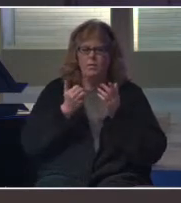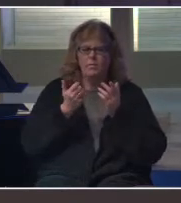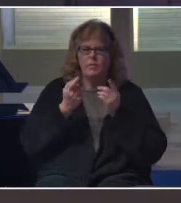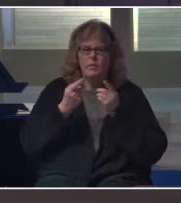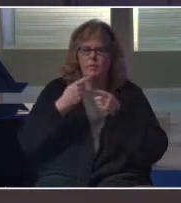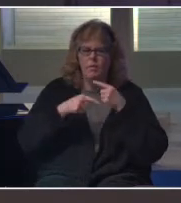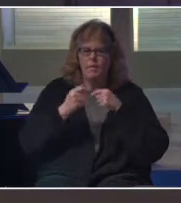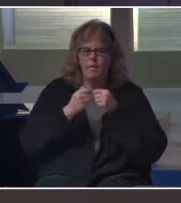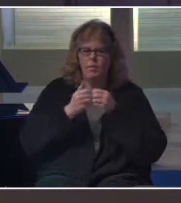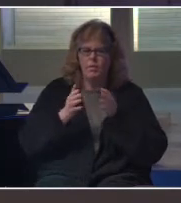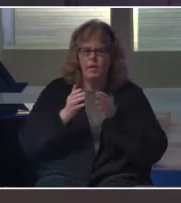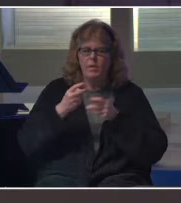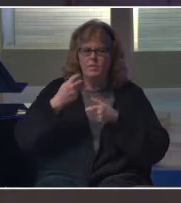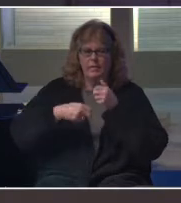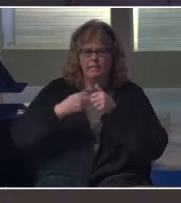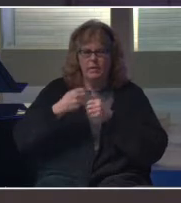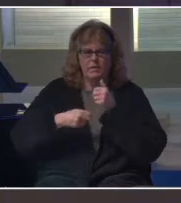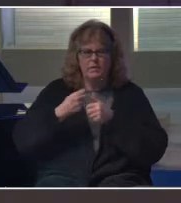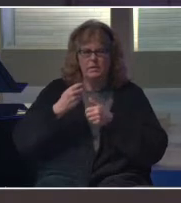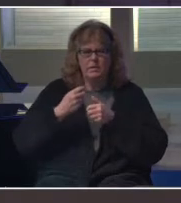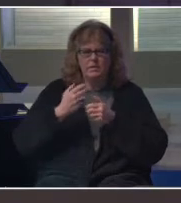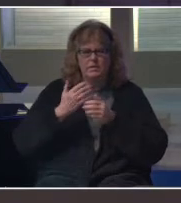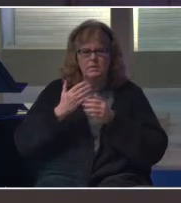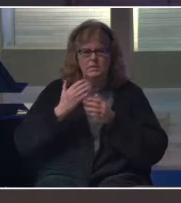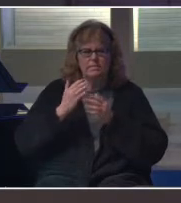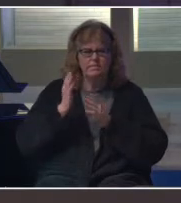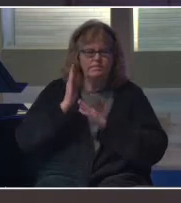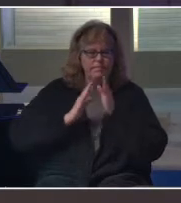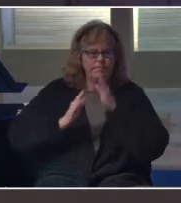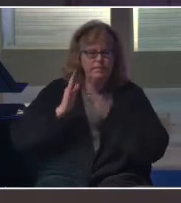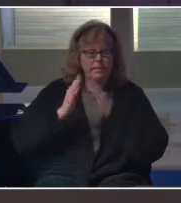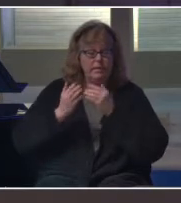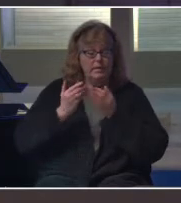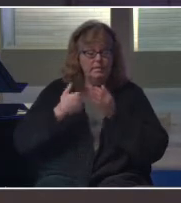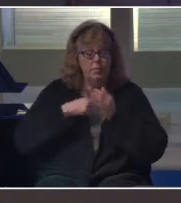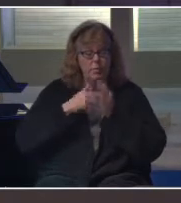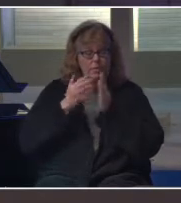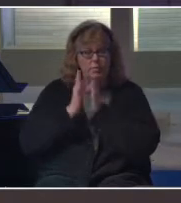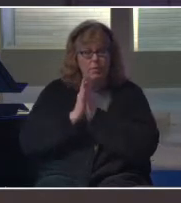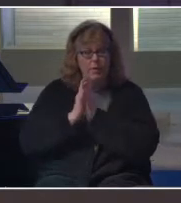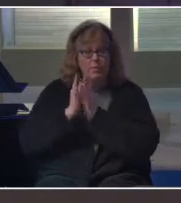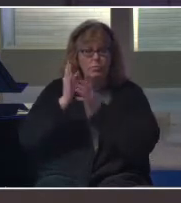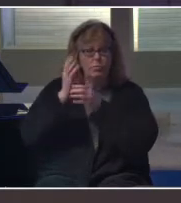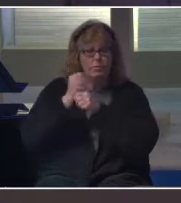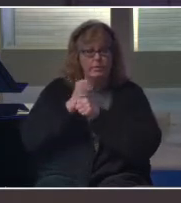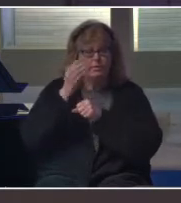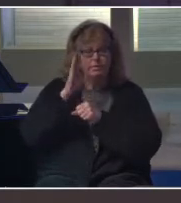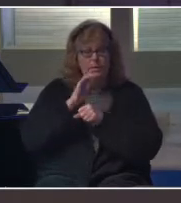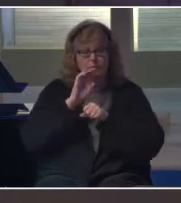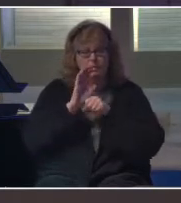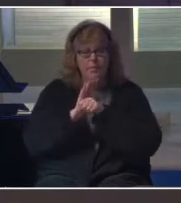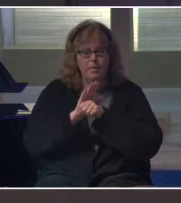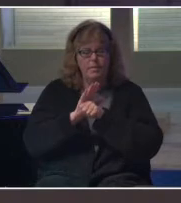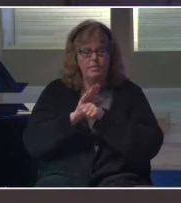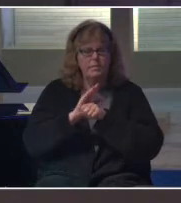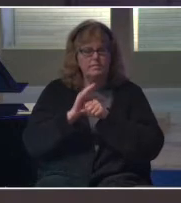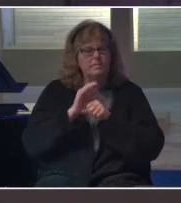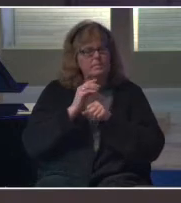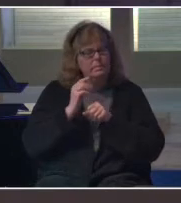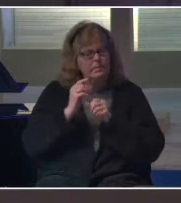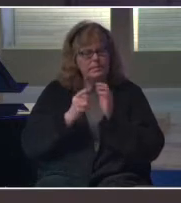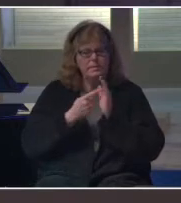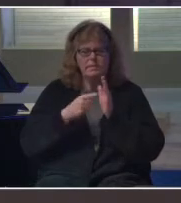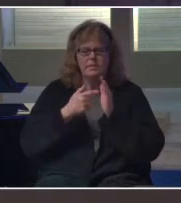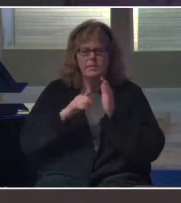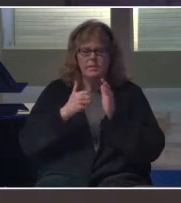difficulties and hindrances. Even when we pray to receive the promises of God, we find that they're not without